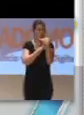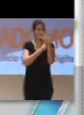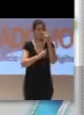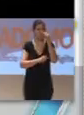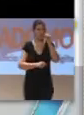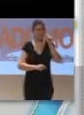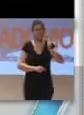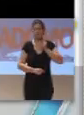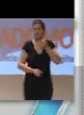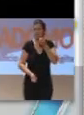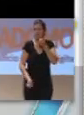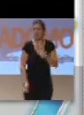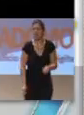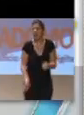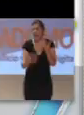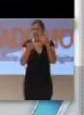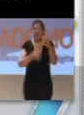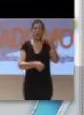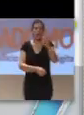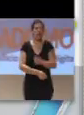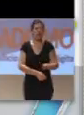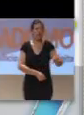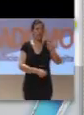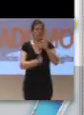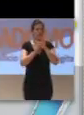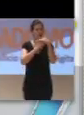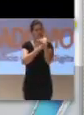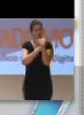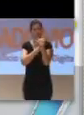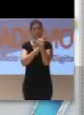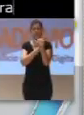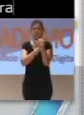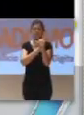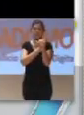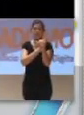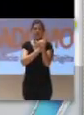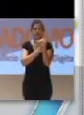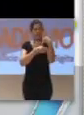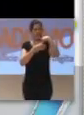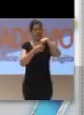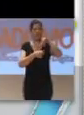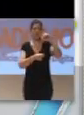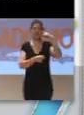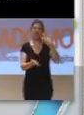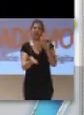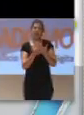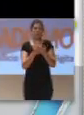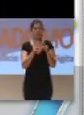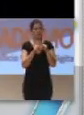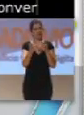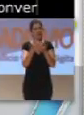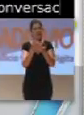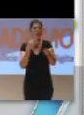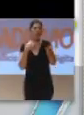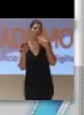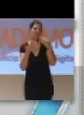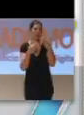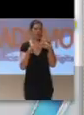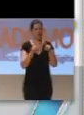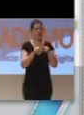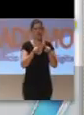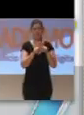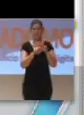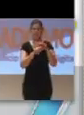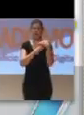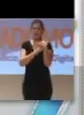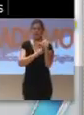situations of risk of life. It's just situations, casual situations, or situations that sometimes